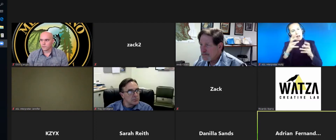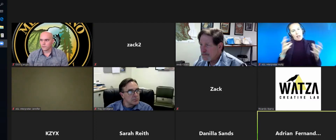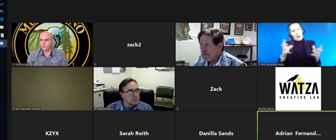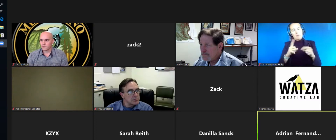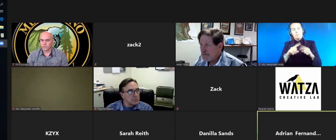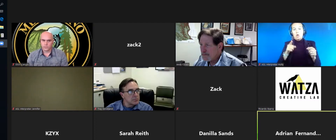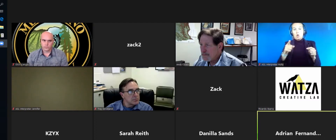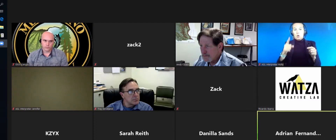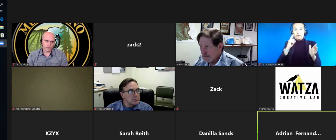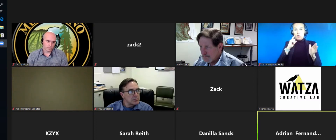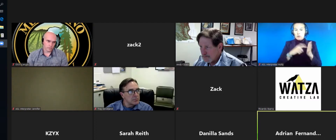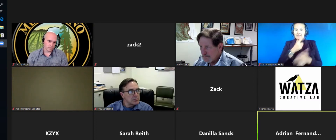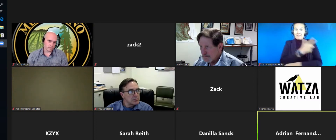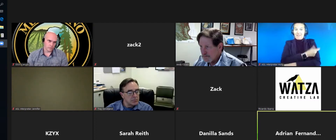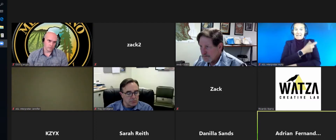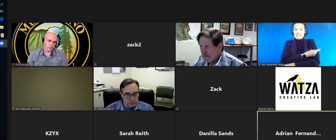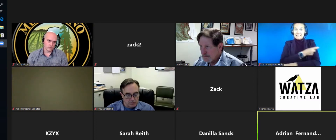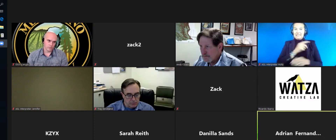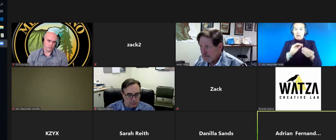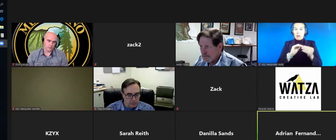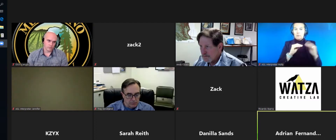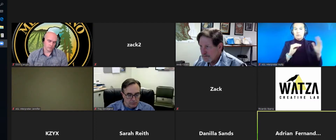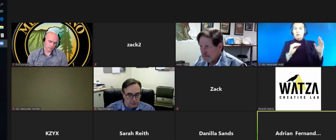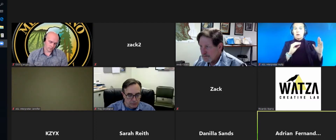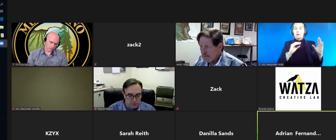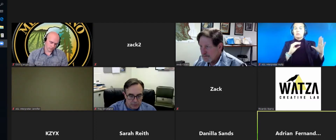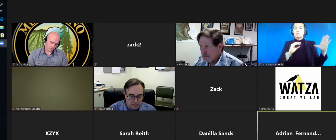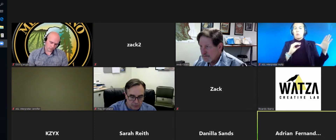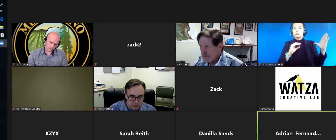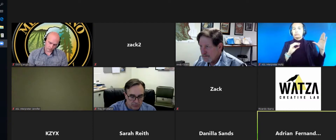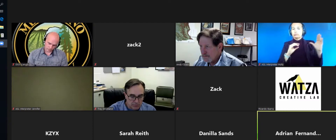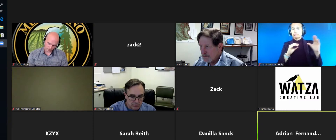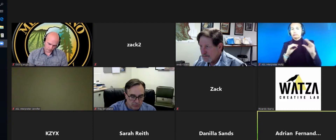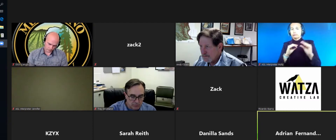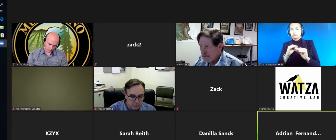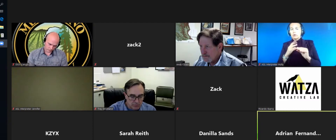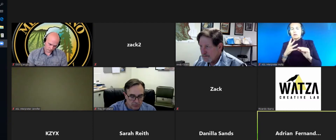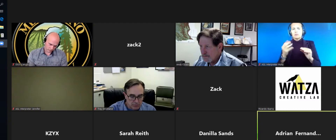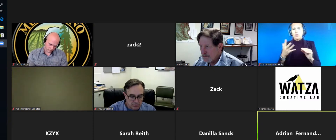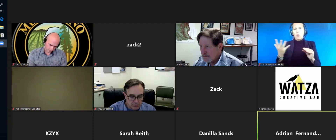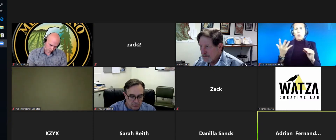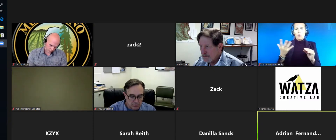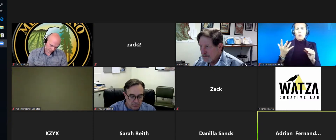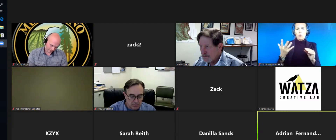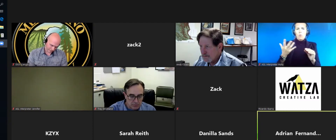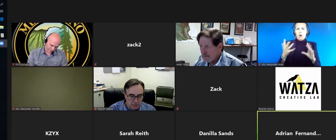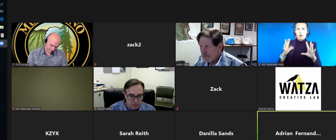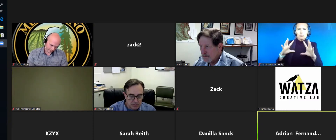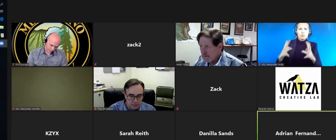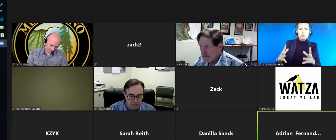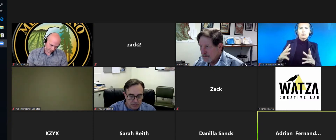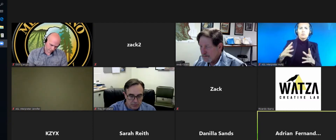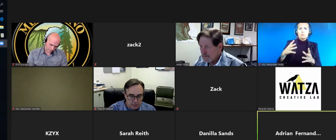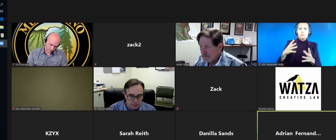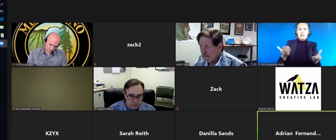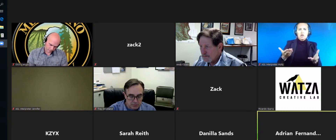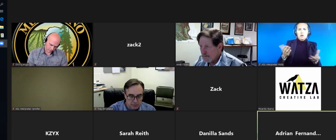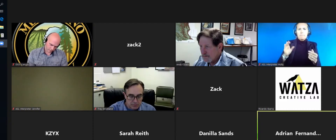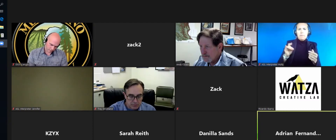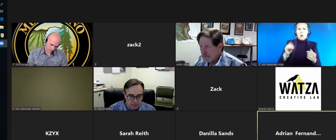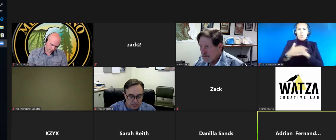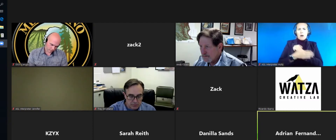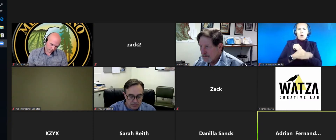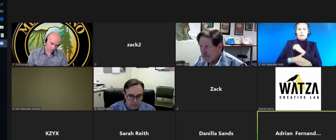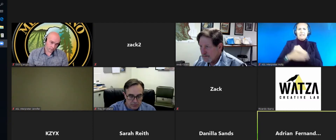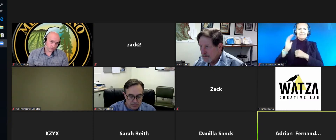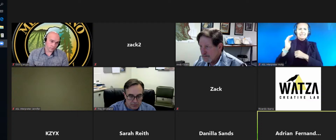rate slow down. What is that chunk of the county that you can't access? What is that chunk of the county that you think might be resistant to getting the vaccine, and how much of a